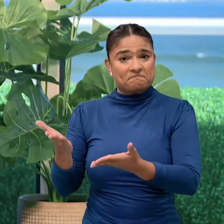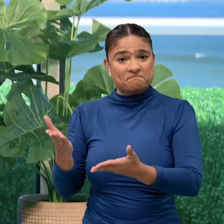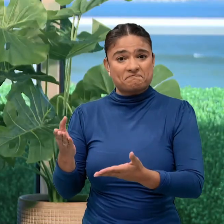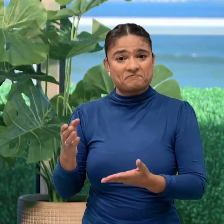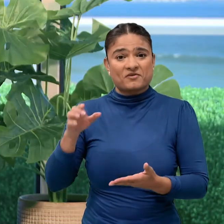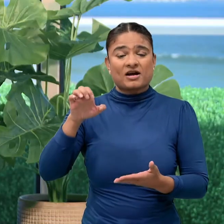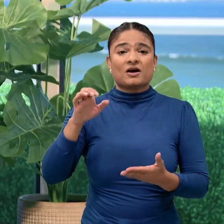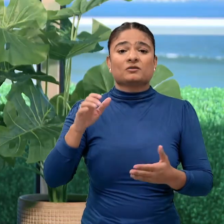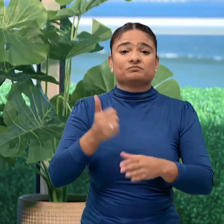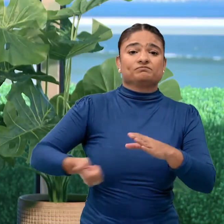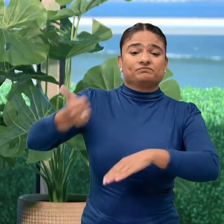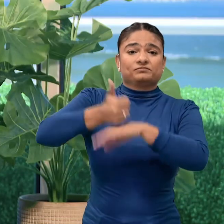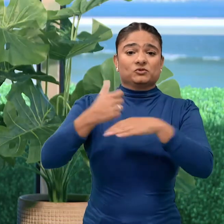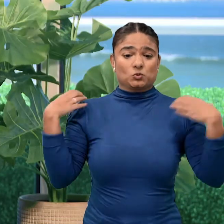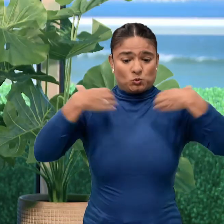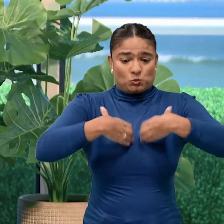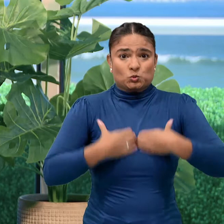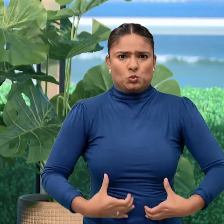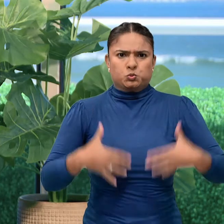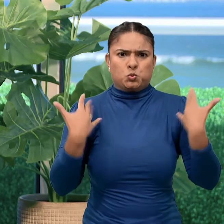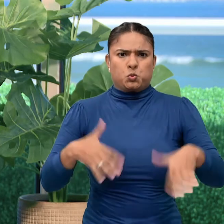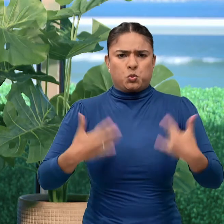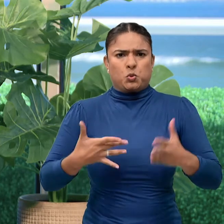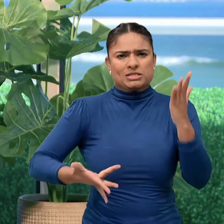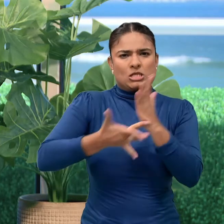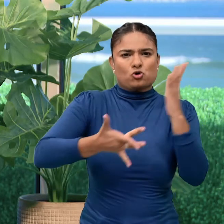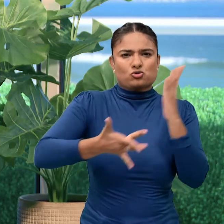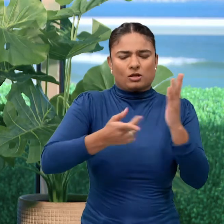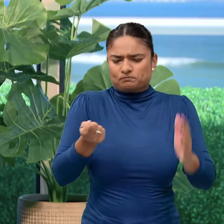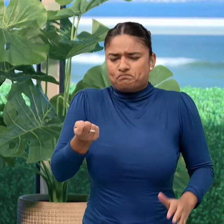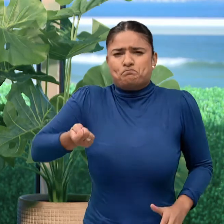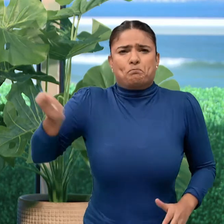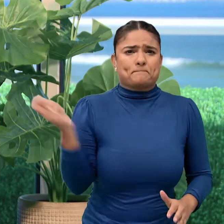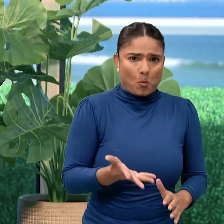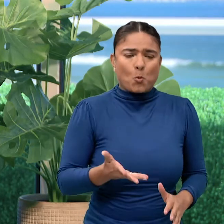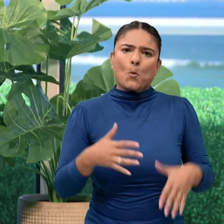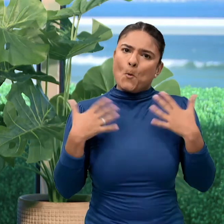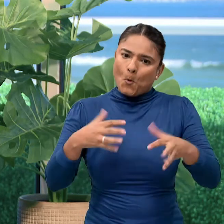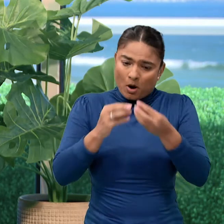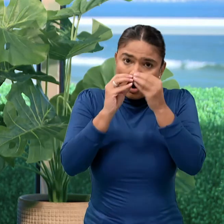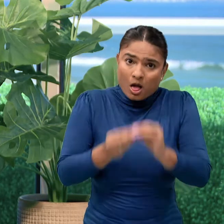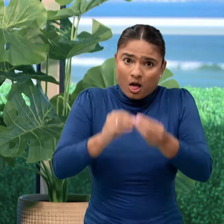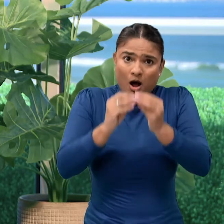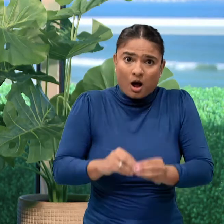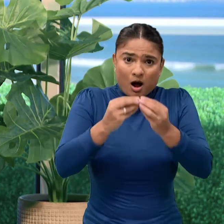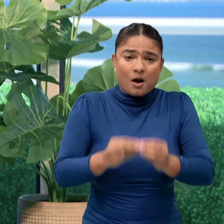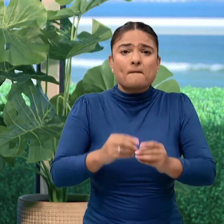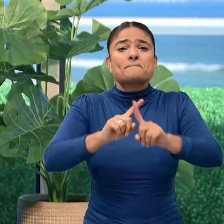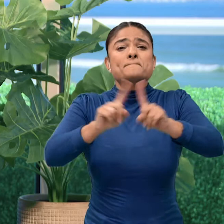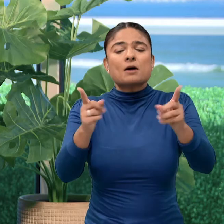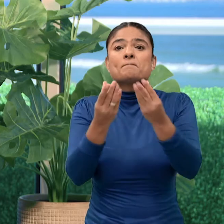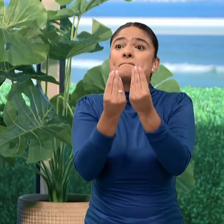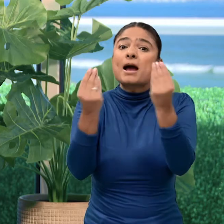The exosuit is a great enabler, but unfortunately, due to the astronomical costs involved in producing them,